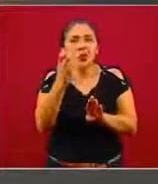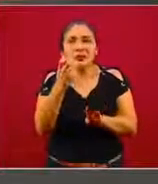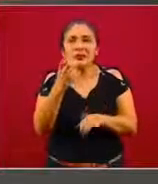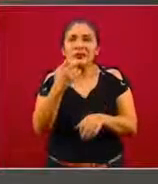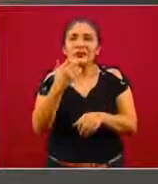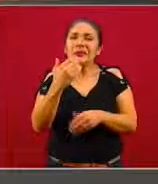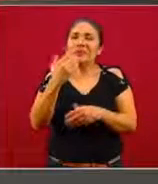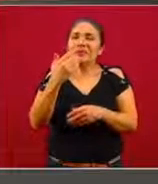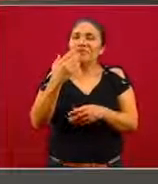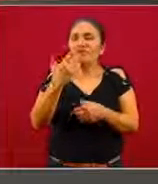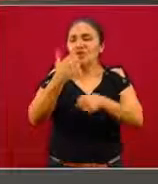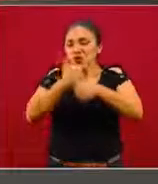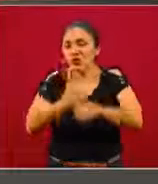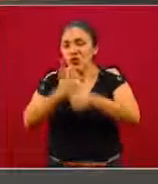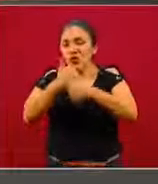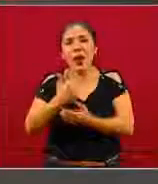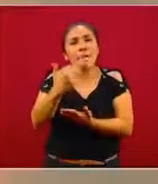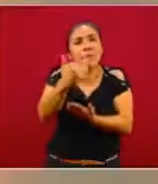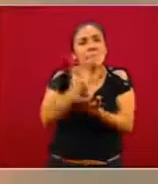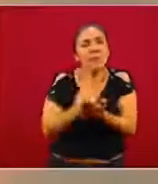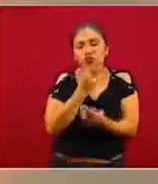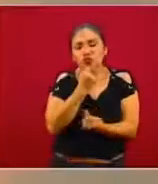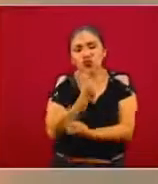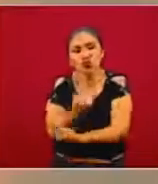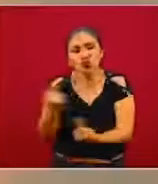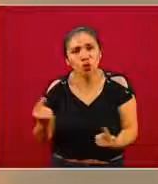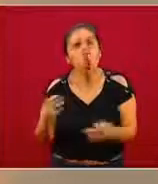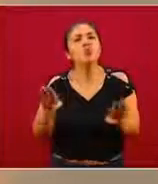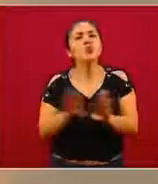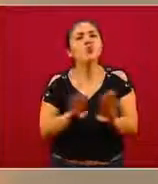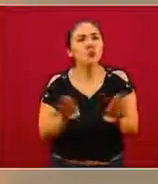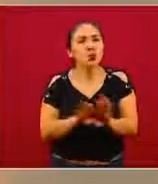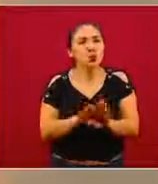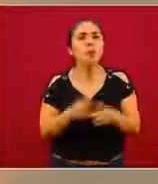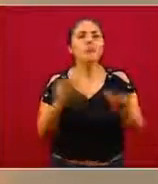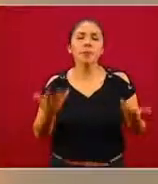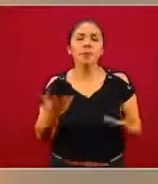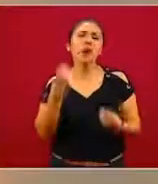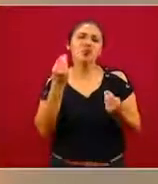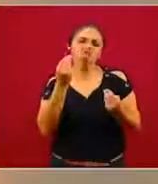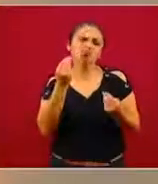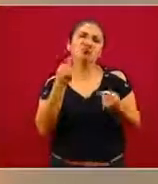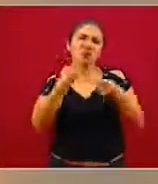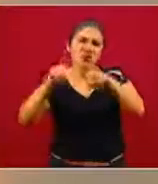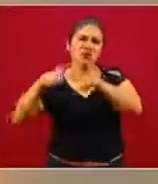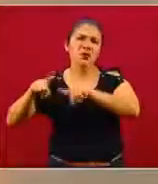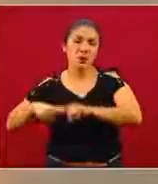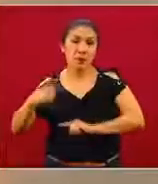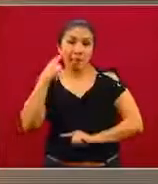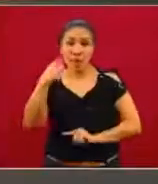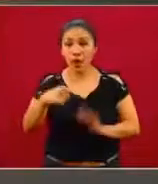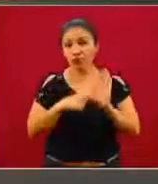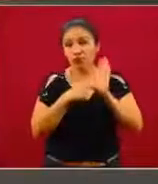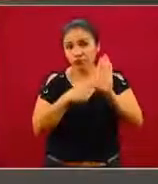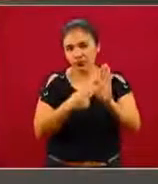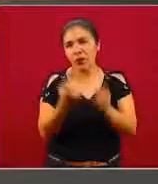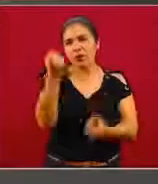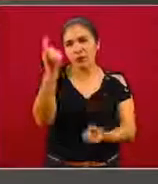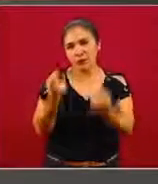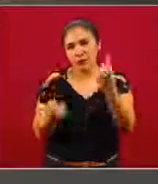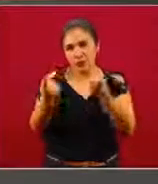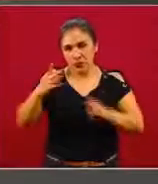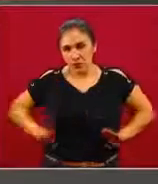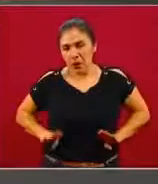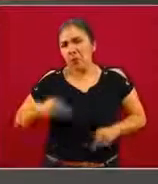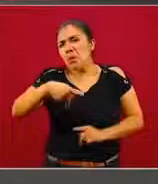How can we minimize the impact of COVID-19 on children and adolescents? There are a number of actions, and we've shown